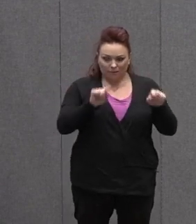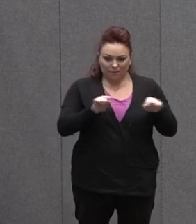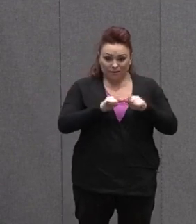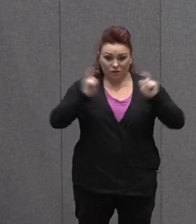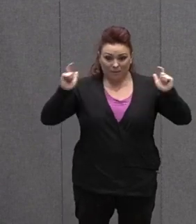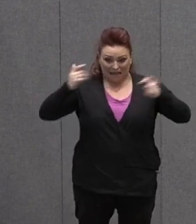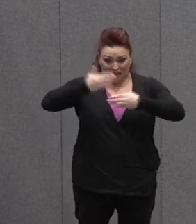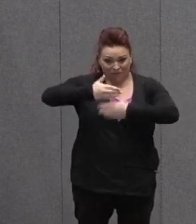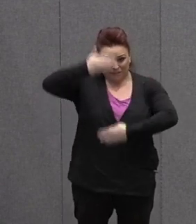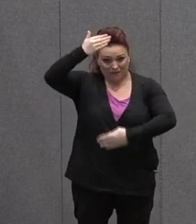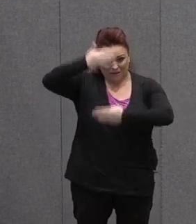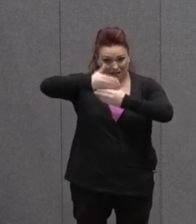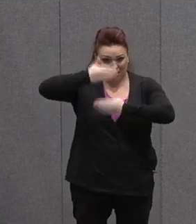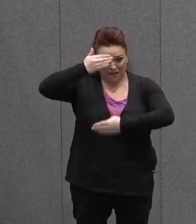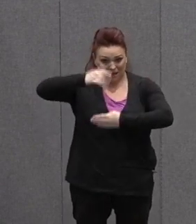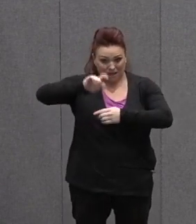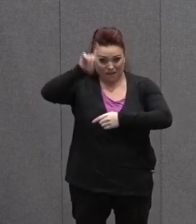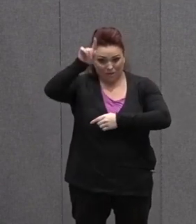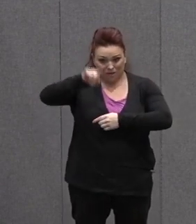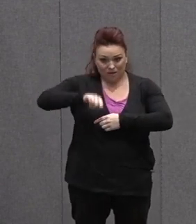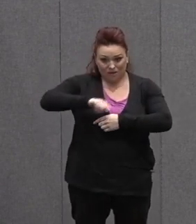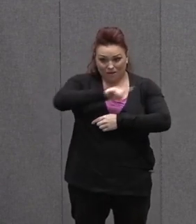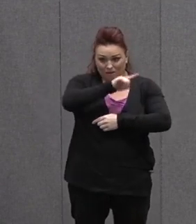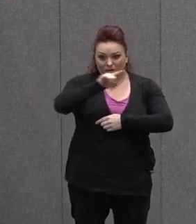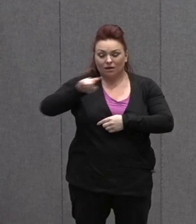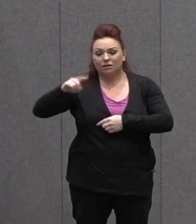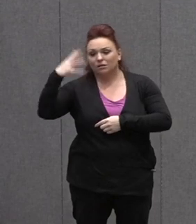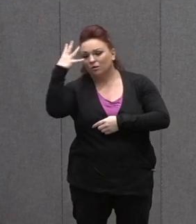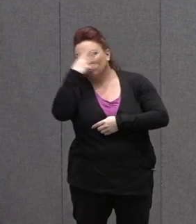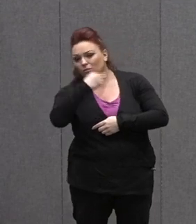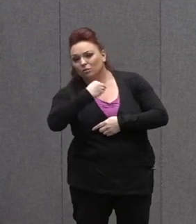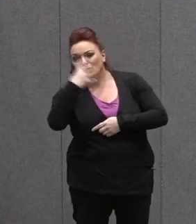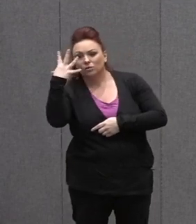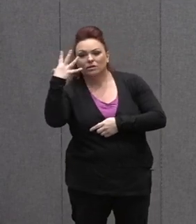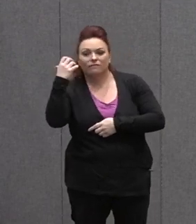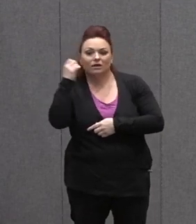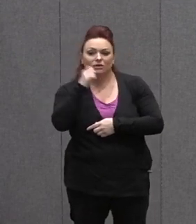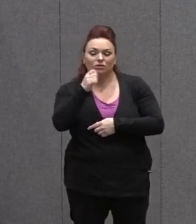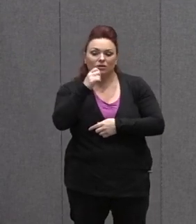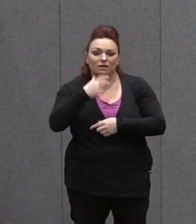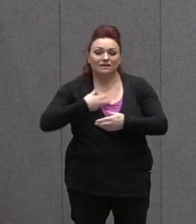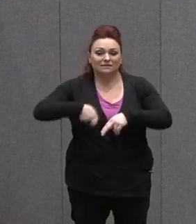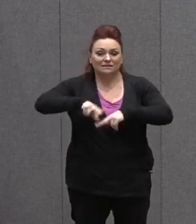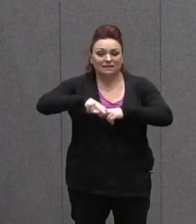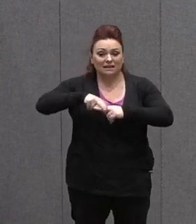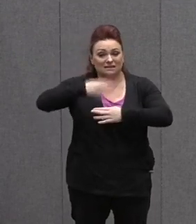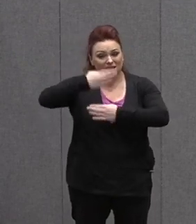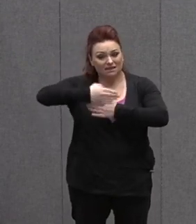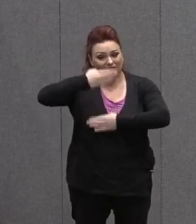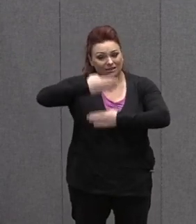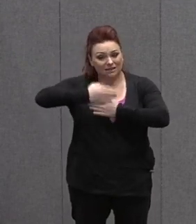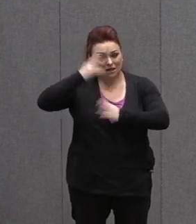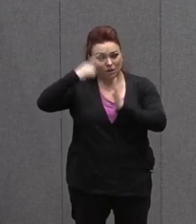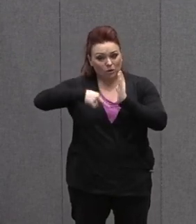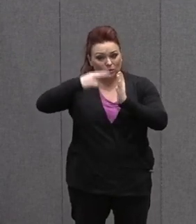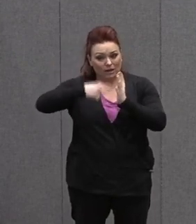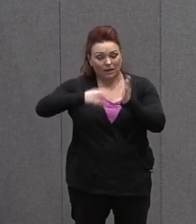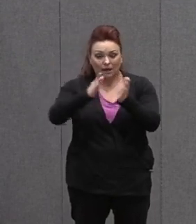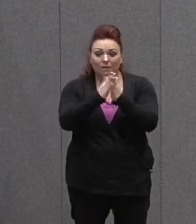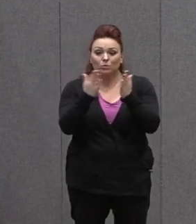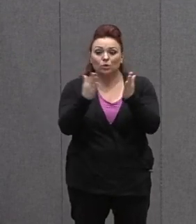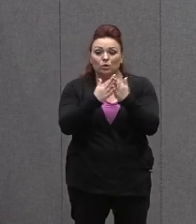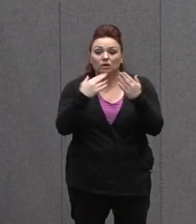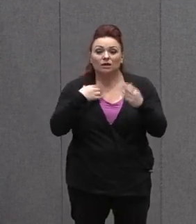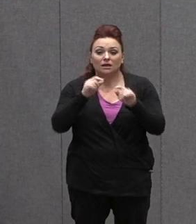ventana. And I even see a beautiful girl sitting inside the ventana reading. She's reading a book that's